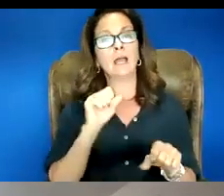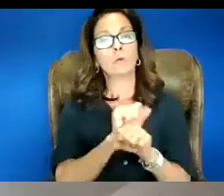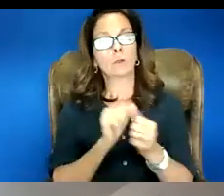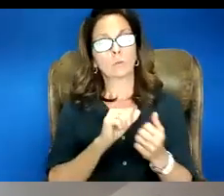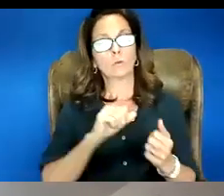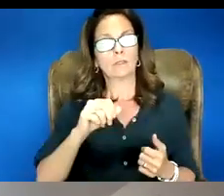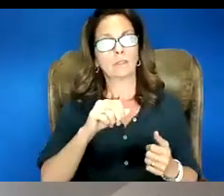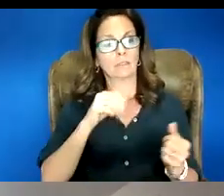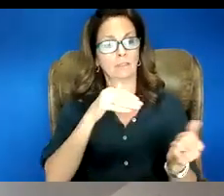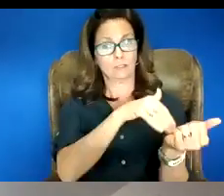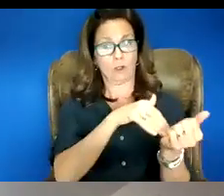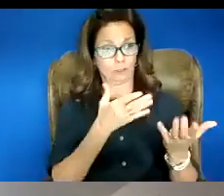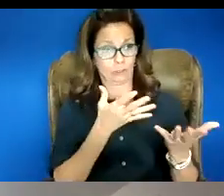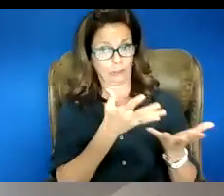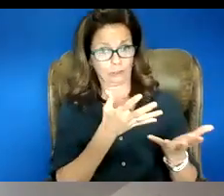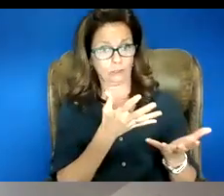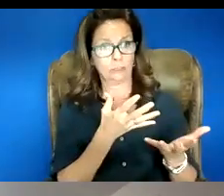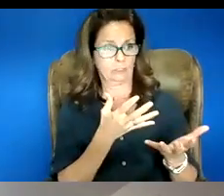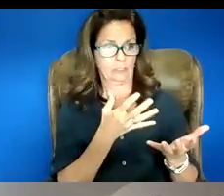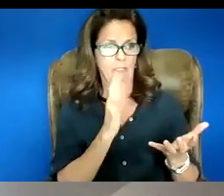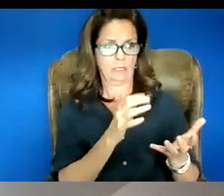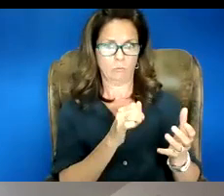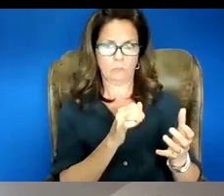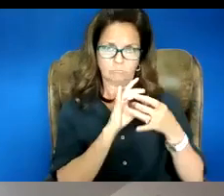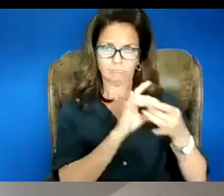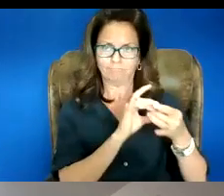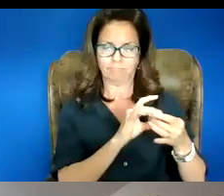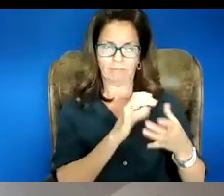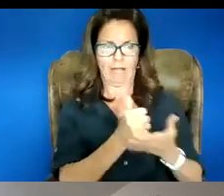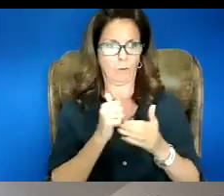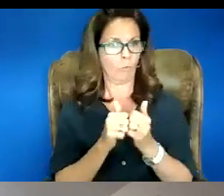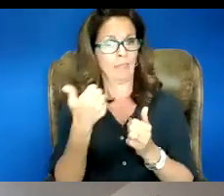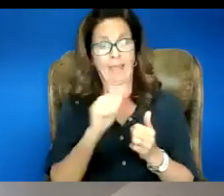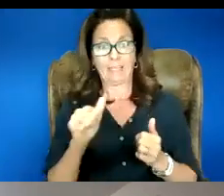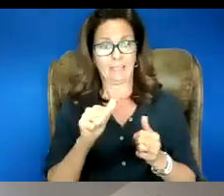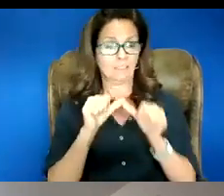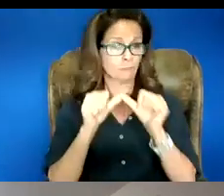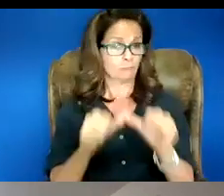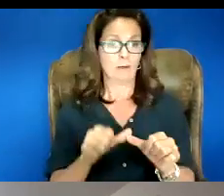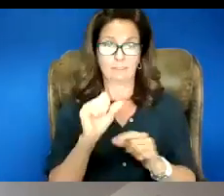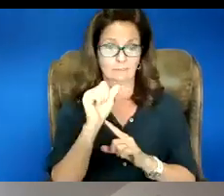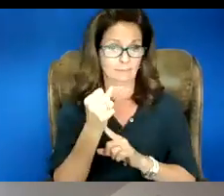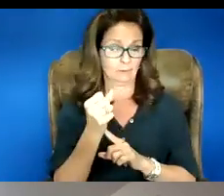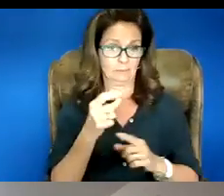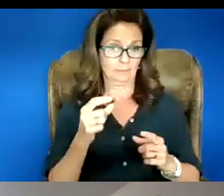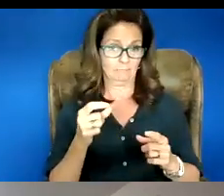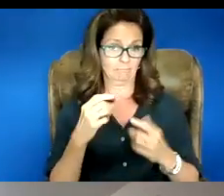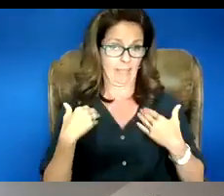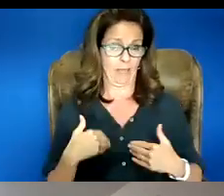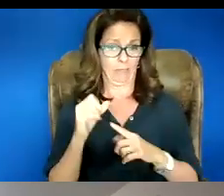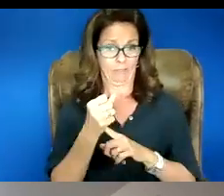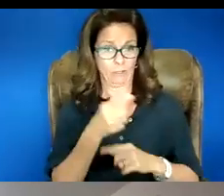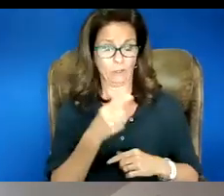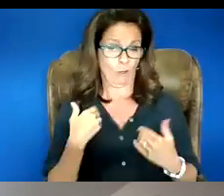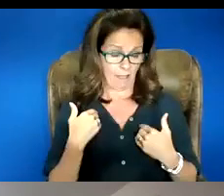chronic conditions that you have. So again, it's all a collaborative, integrated program, the